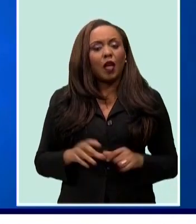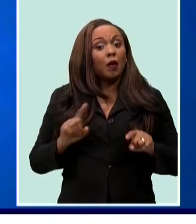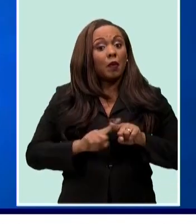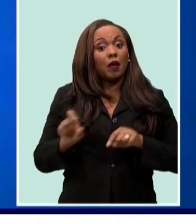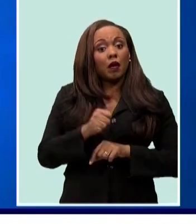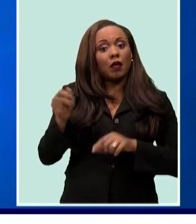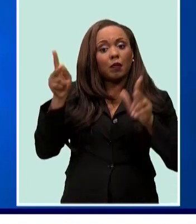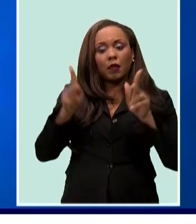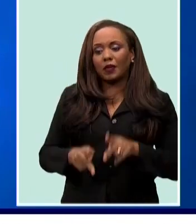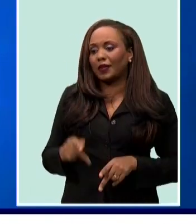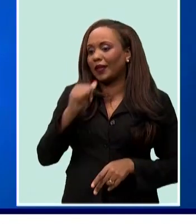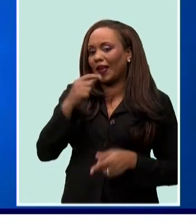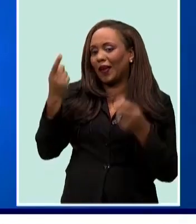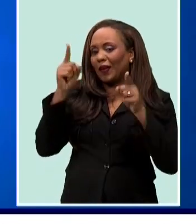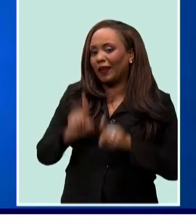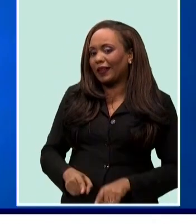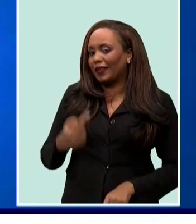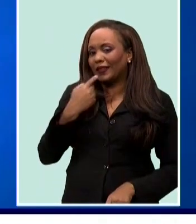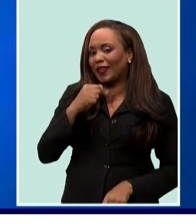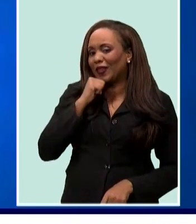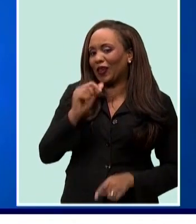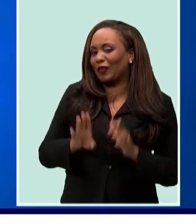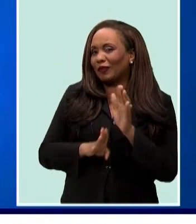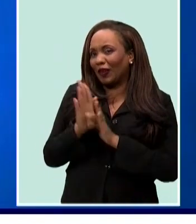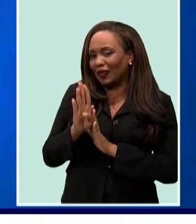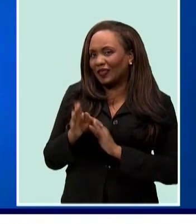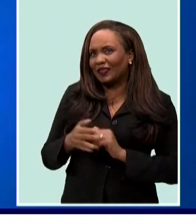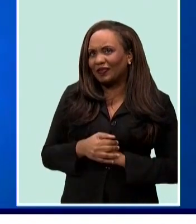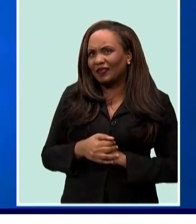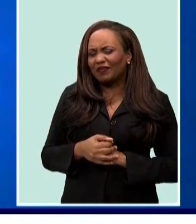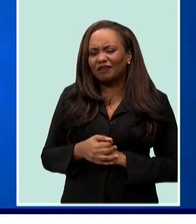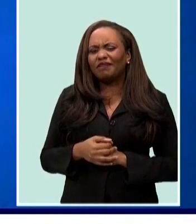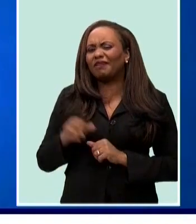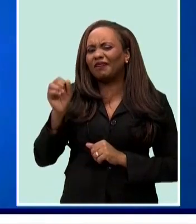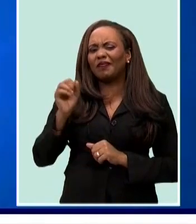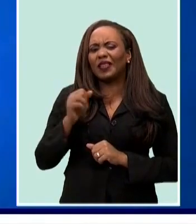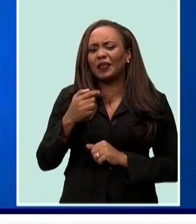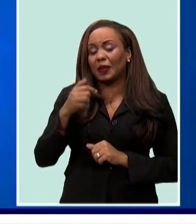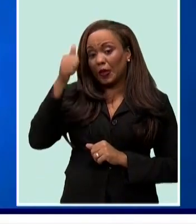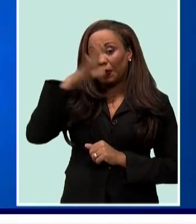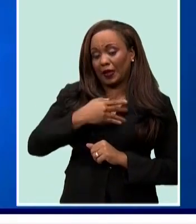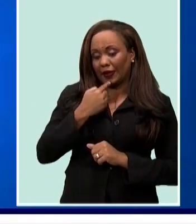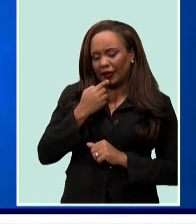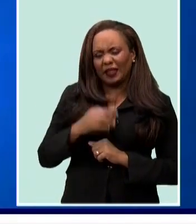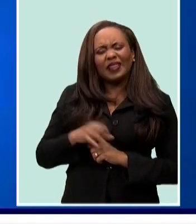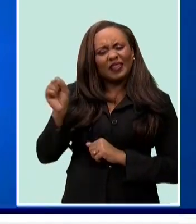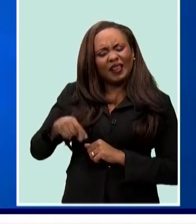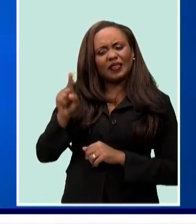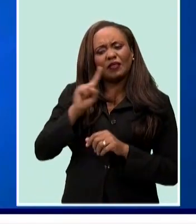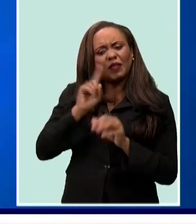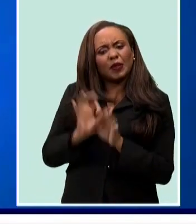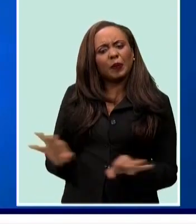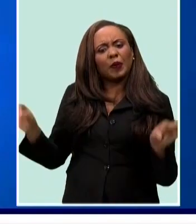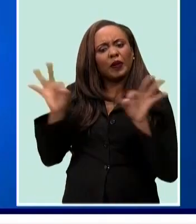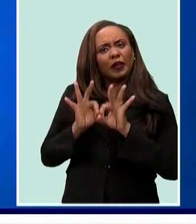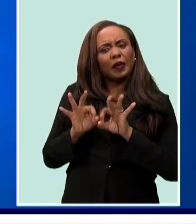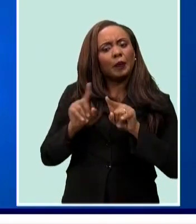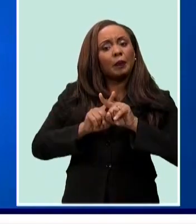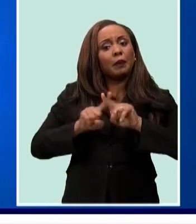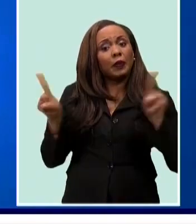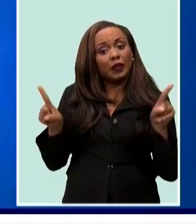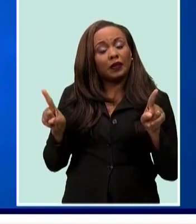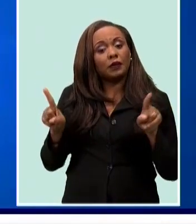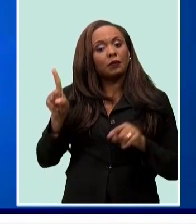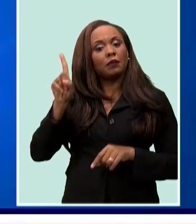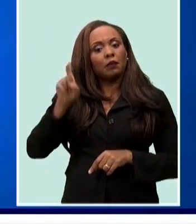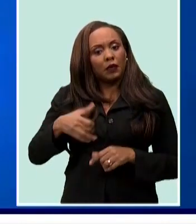not augur well for growth in Barbados. It is true we talk about fiscal measures to cut costs, and that's important. But at the same time, we